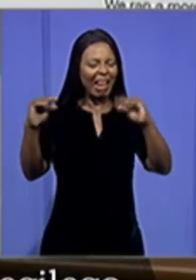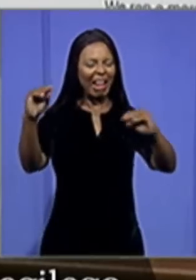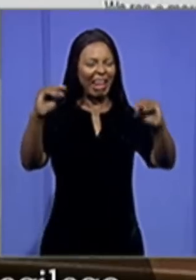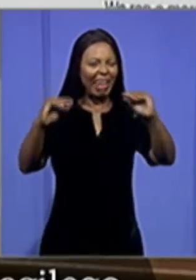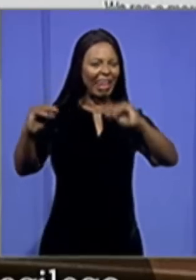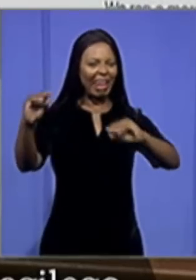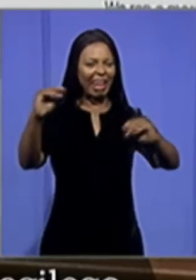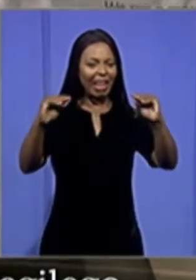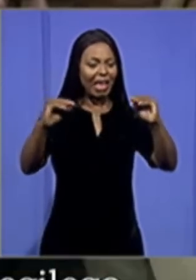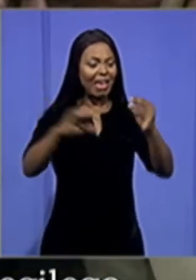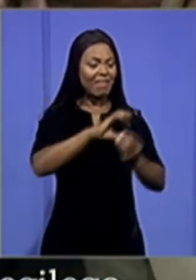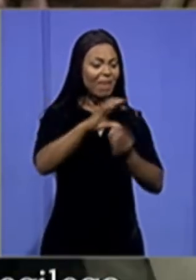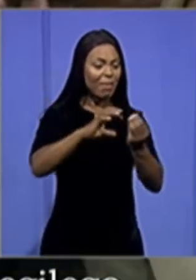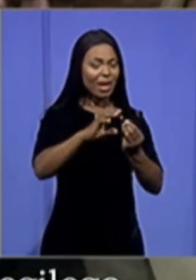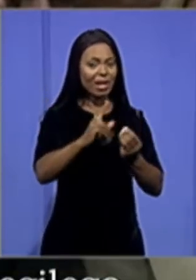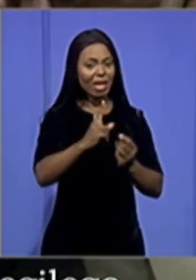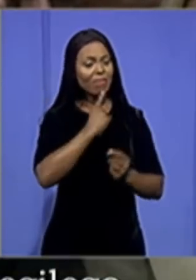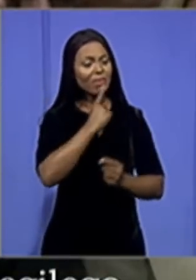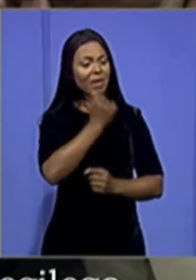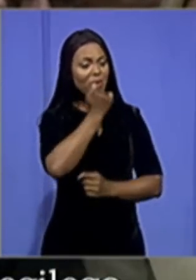Have you apologized to the victims?